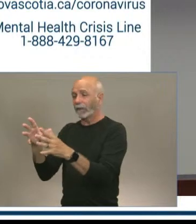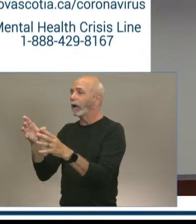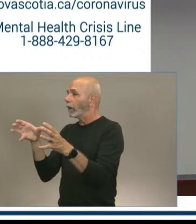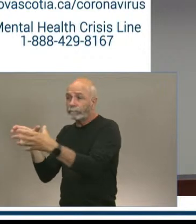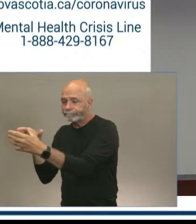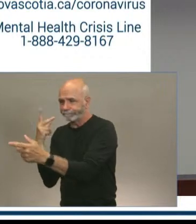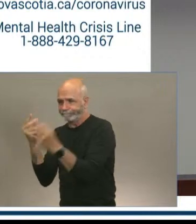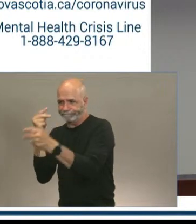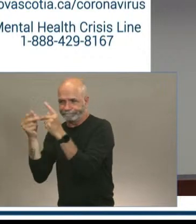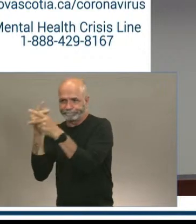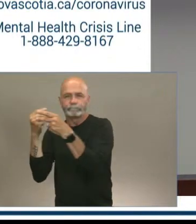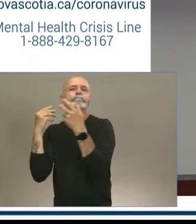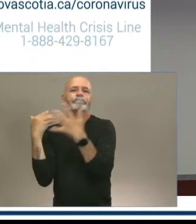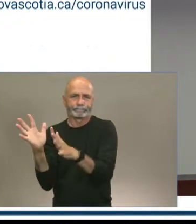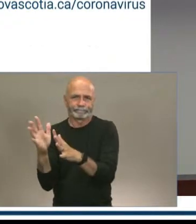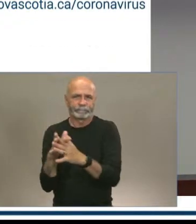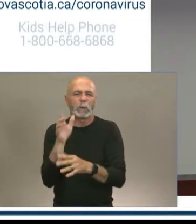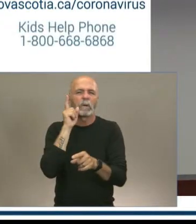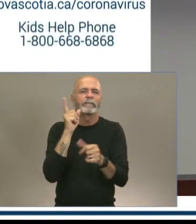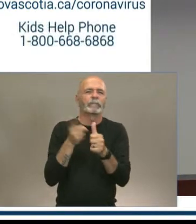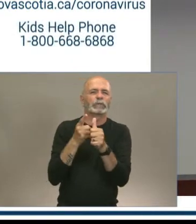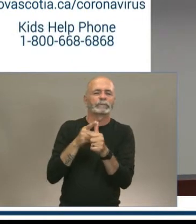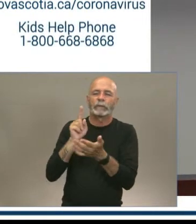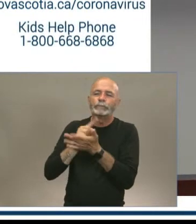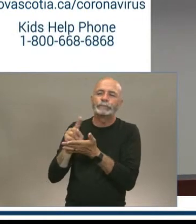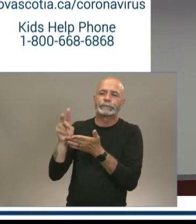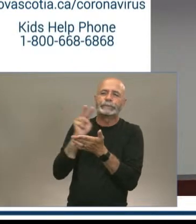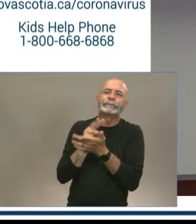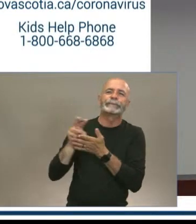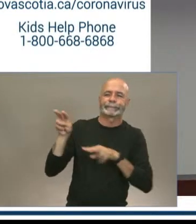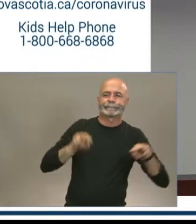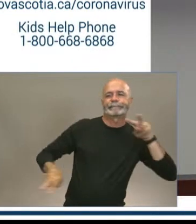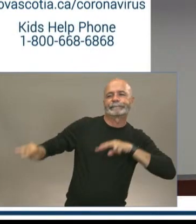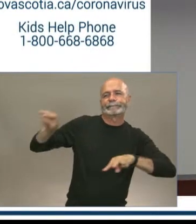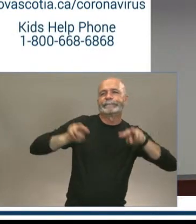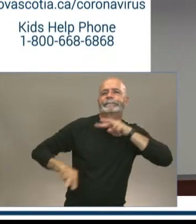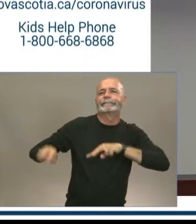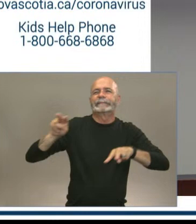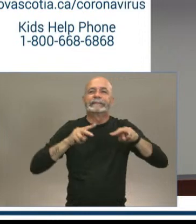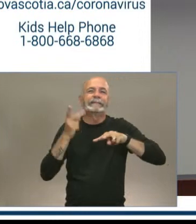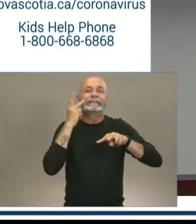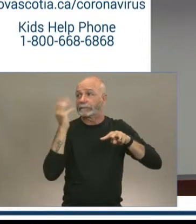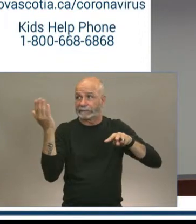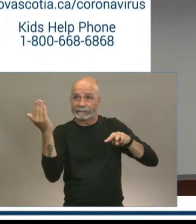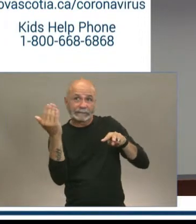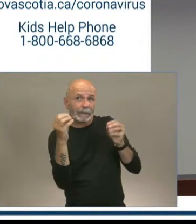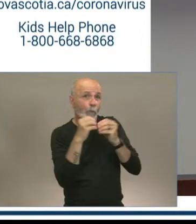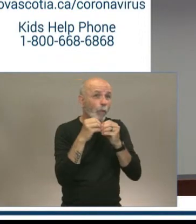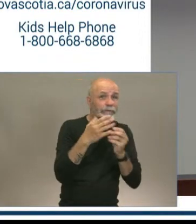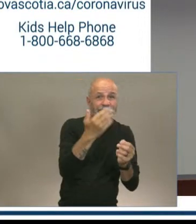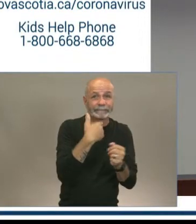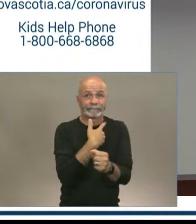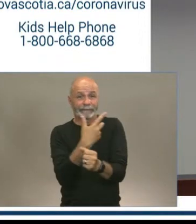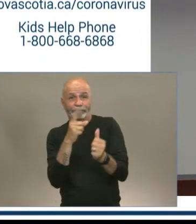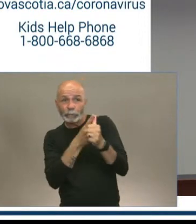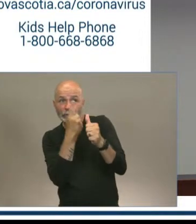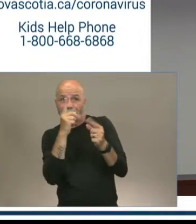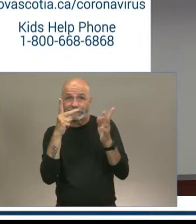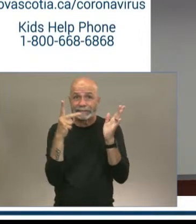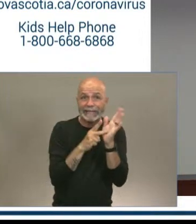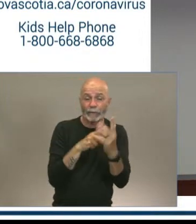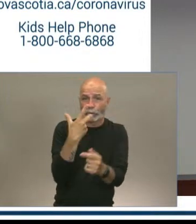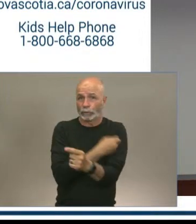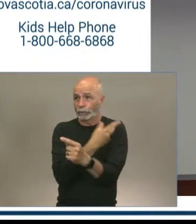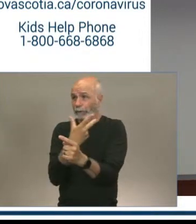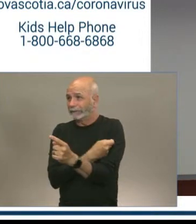number of weeks while we continue to increase both first and second dose vaccine coverage. Keeping